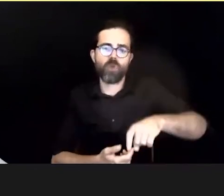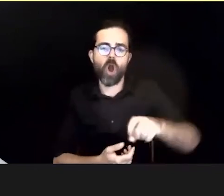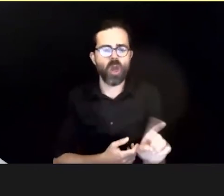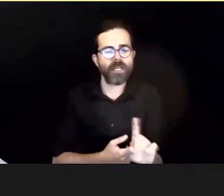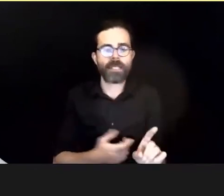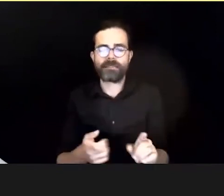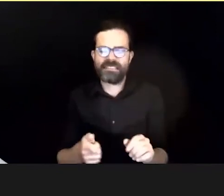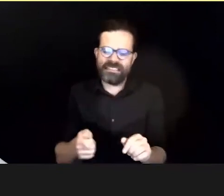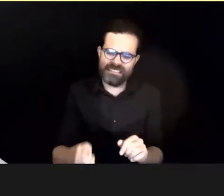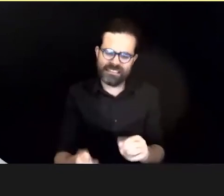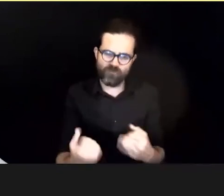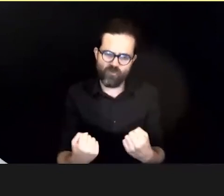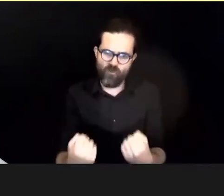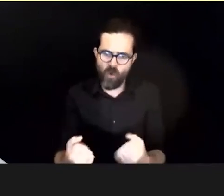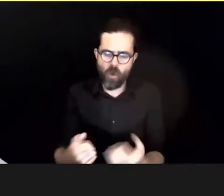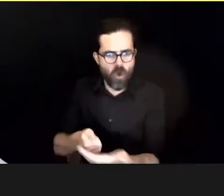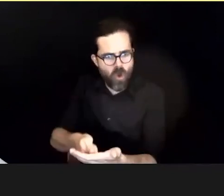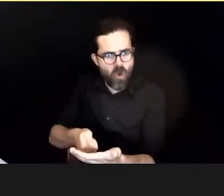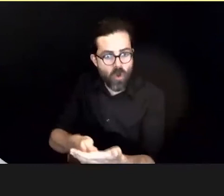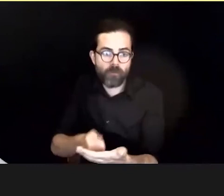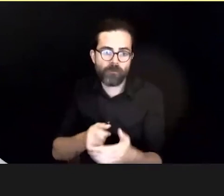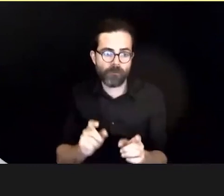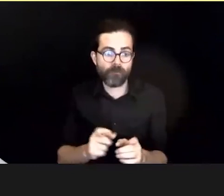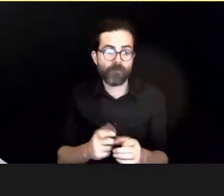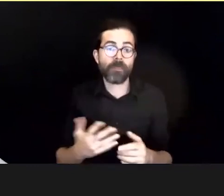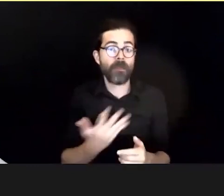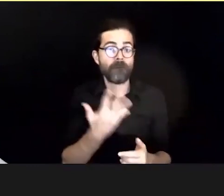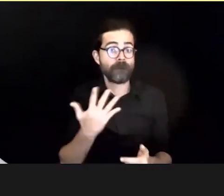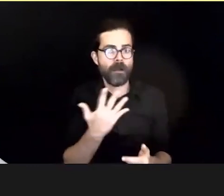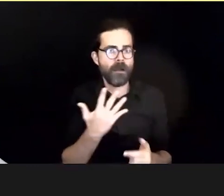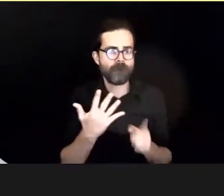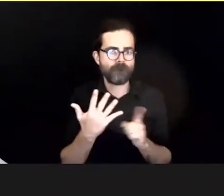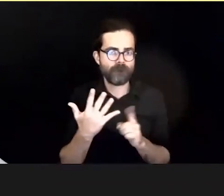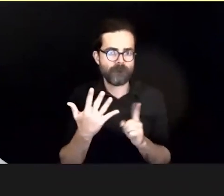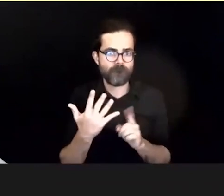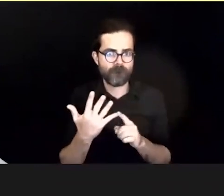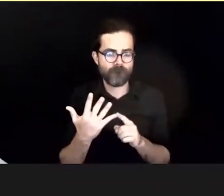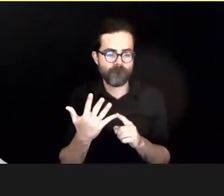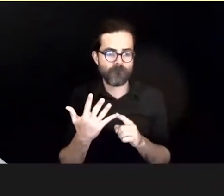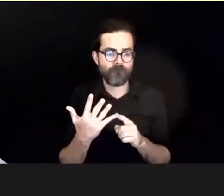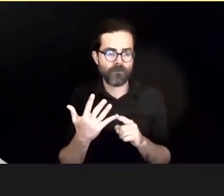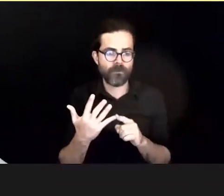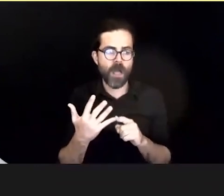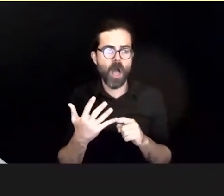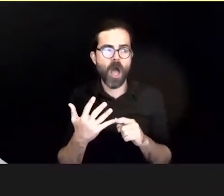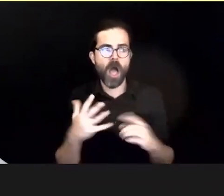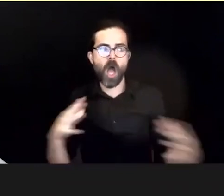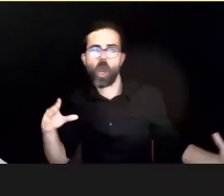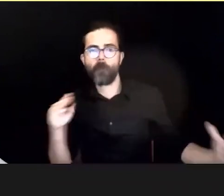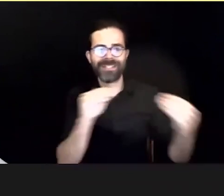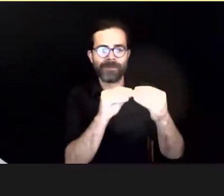Fifth, maximize compatibility with assistive technologies, but